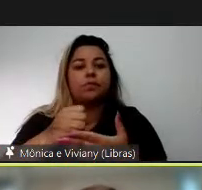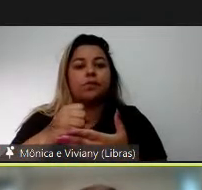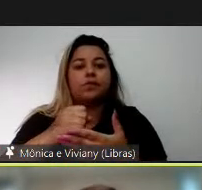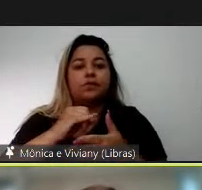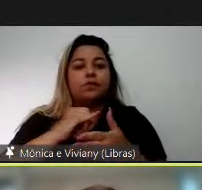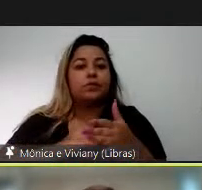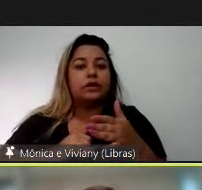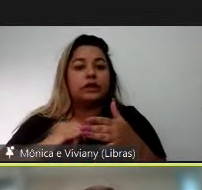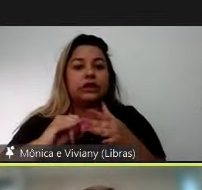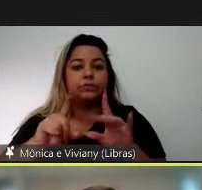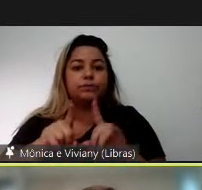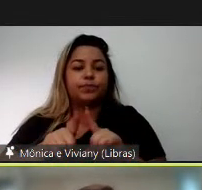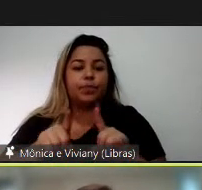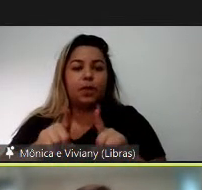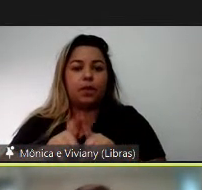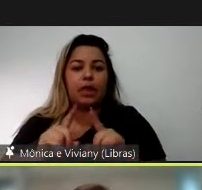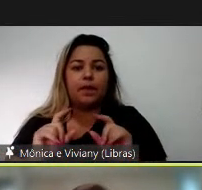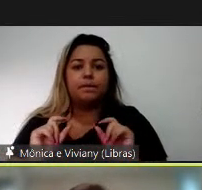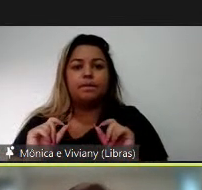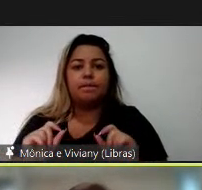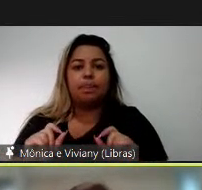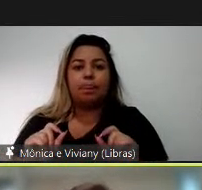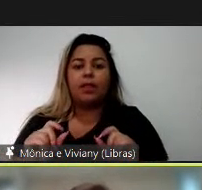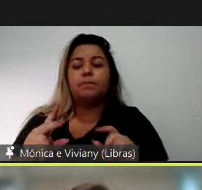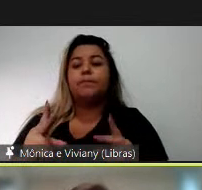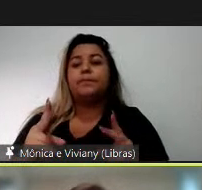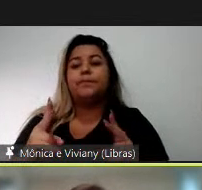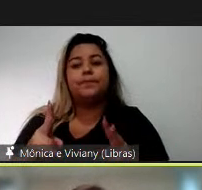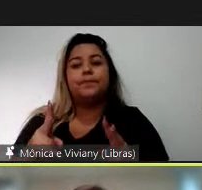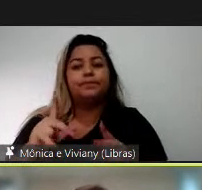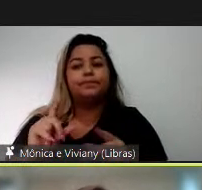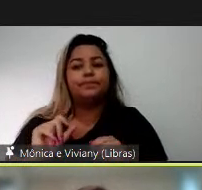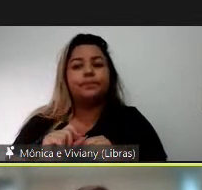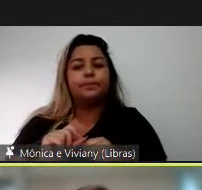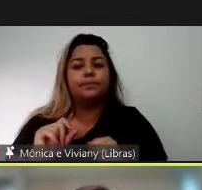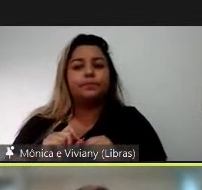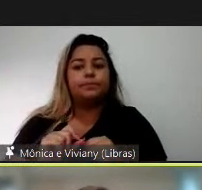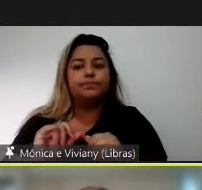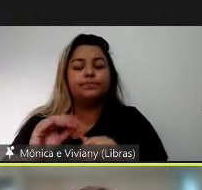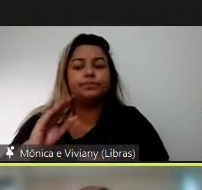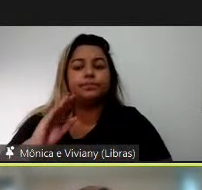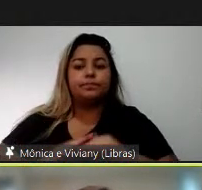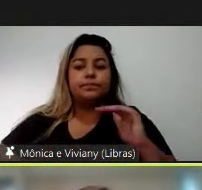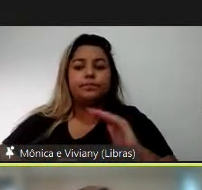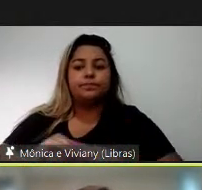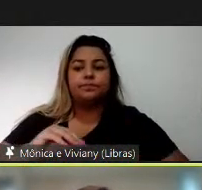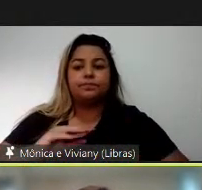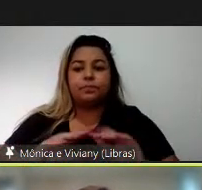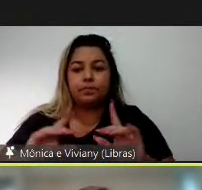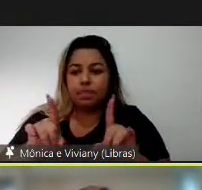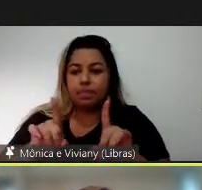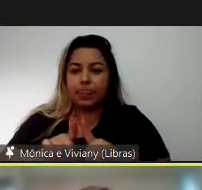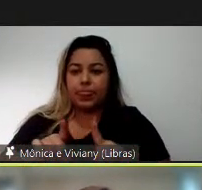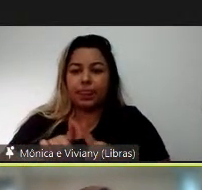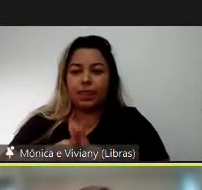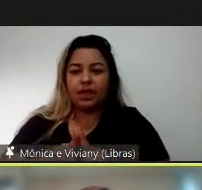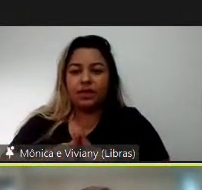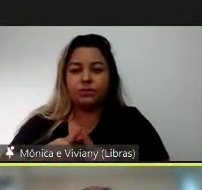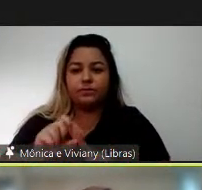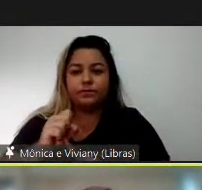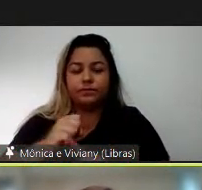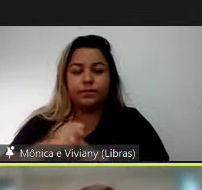attention, have institutional support, promote an intersectorial planning in the actions related to